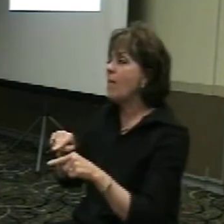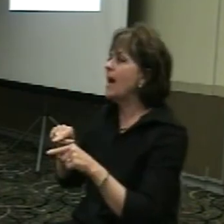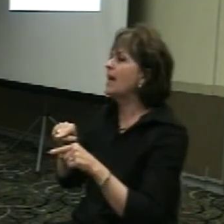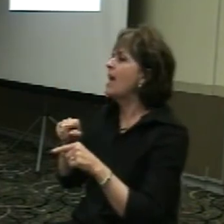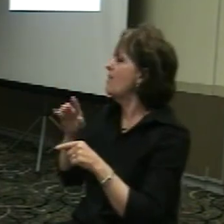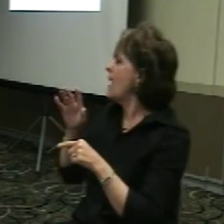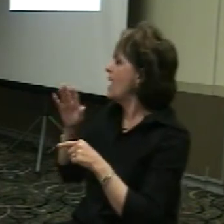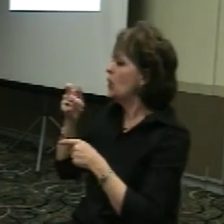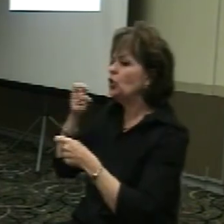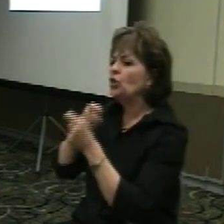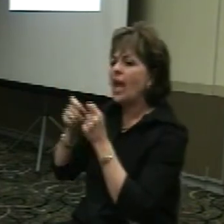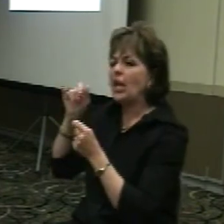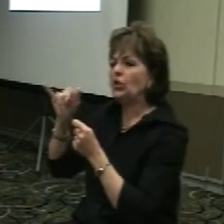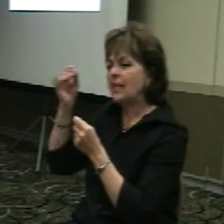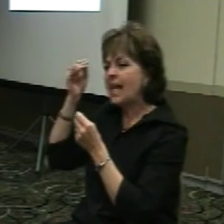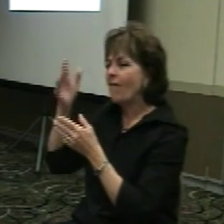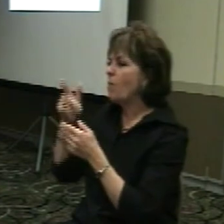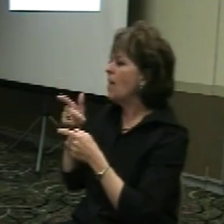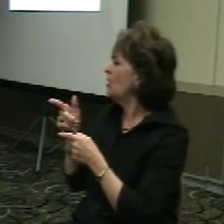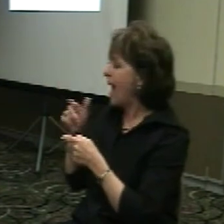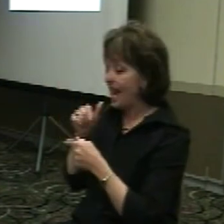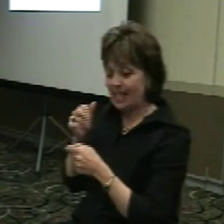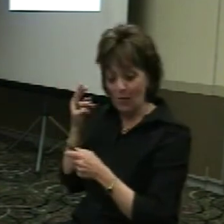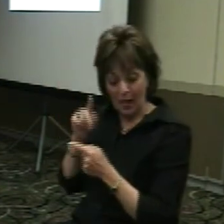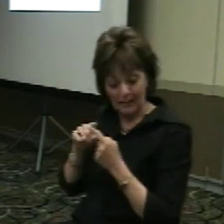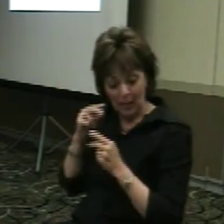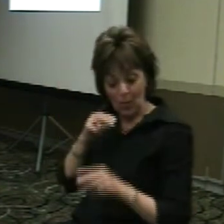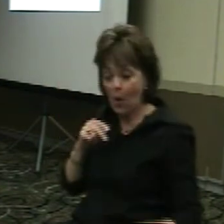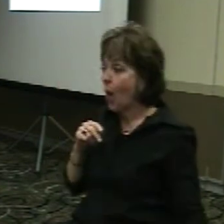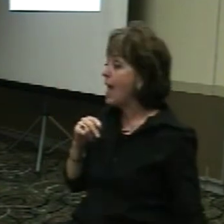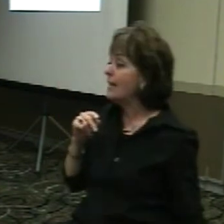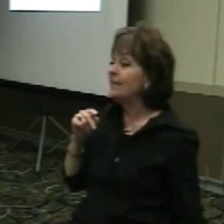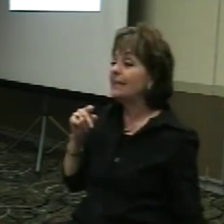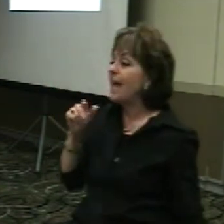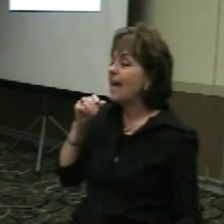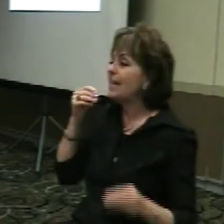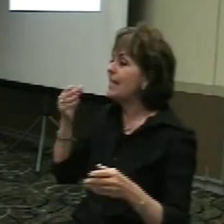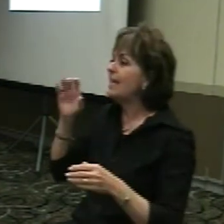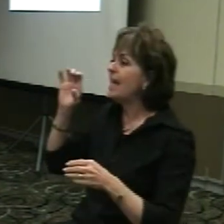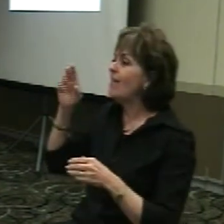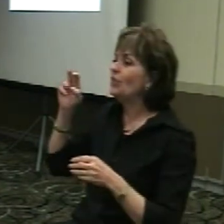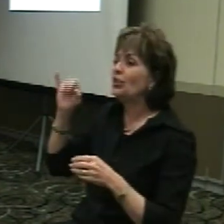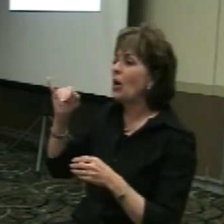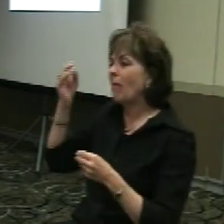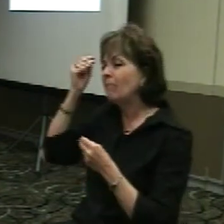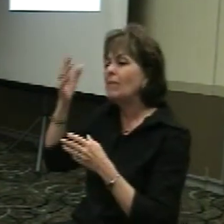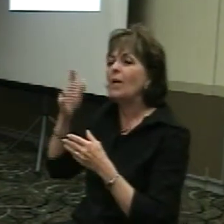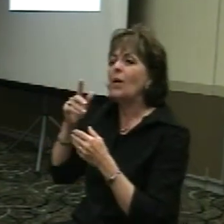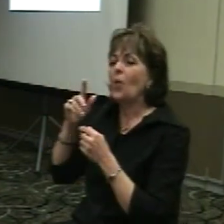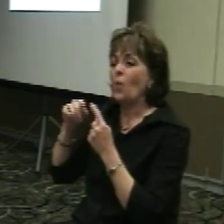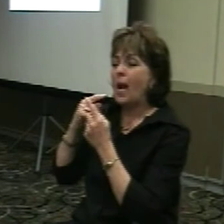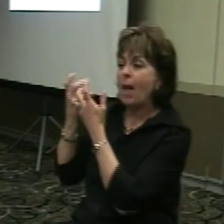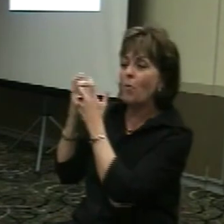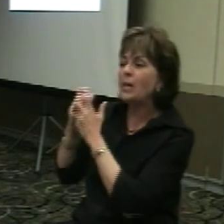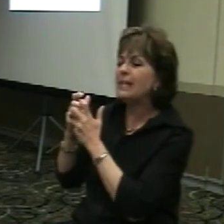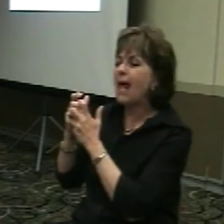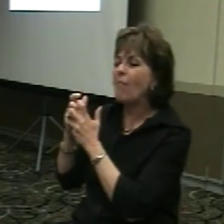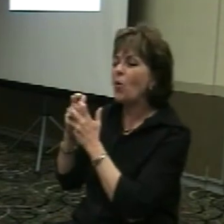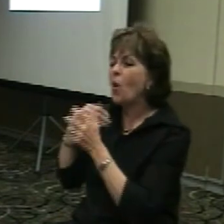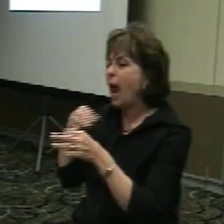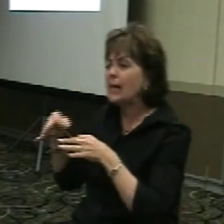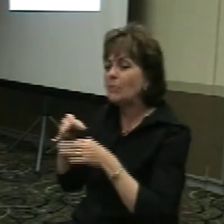change your packet, the order of the packet, because I didn't realize until I looked at it that I didn't give Sherry any indication at all of how to put this together.